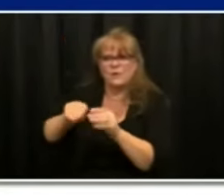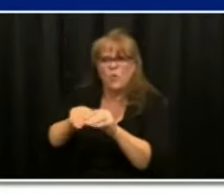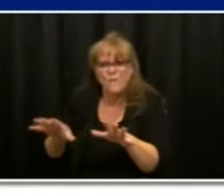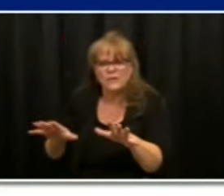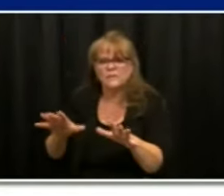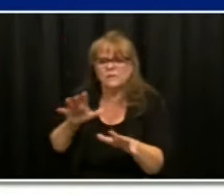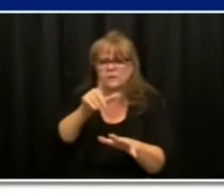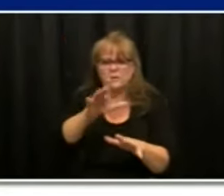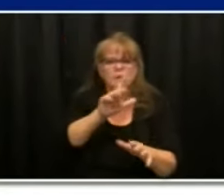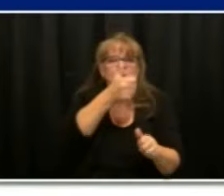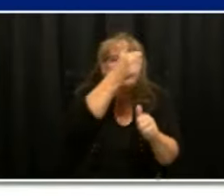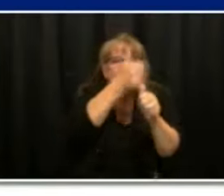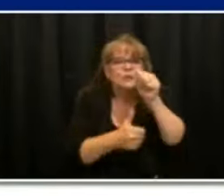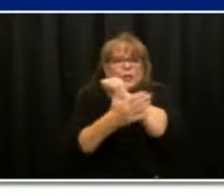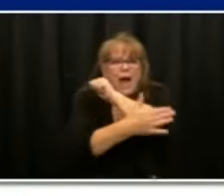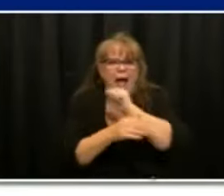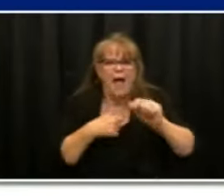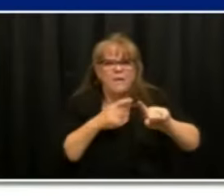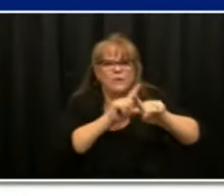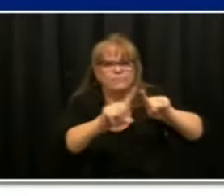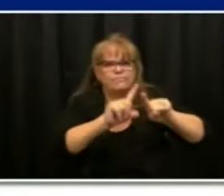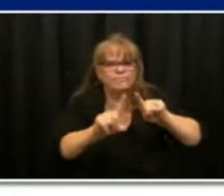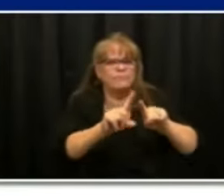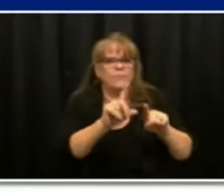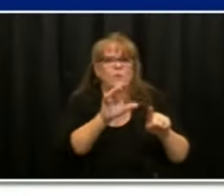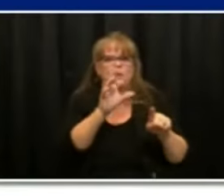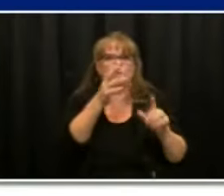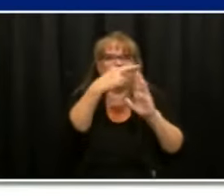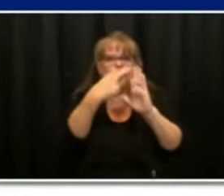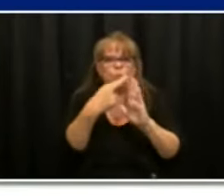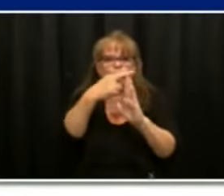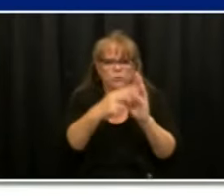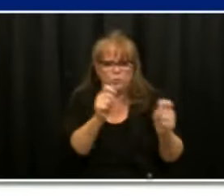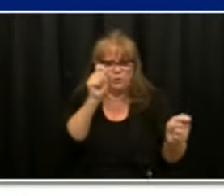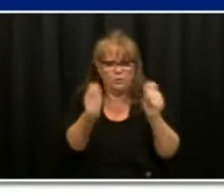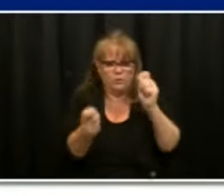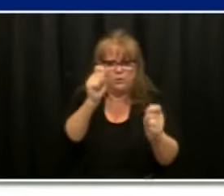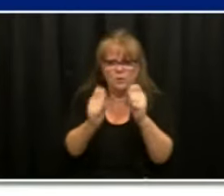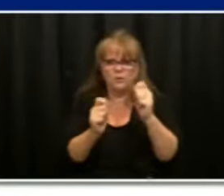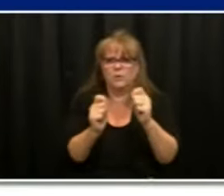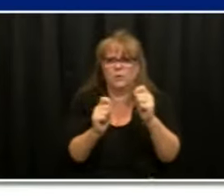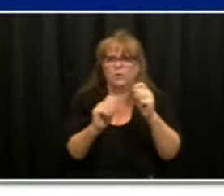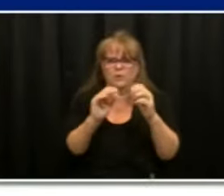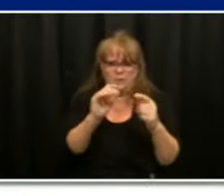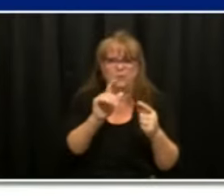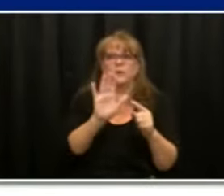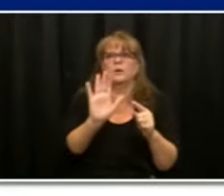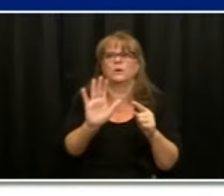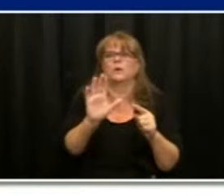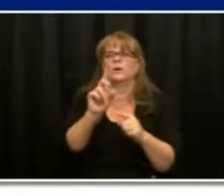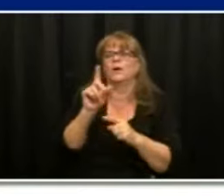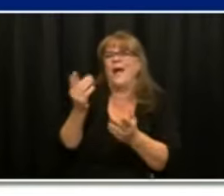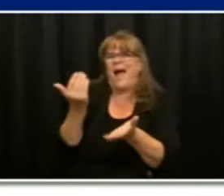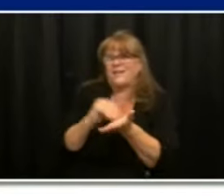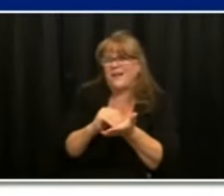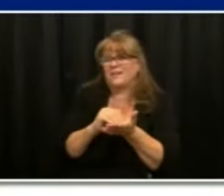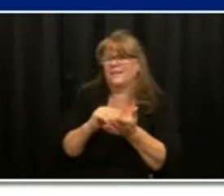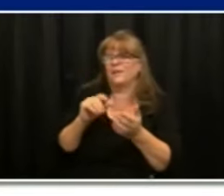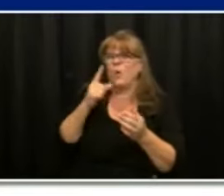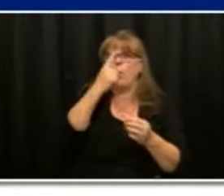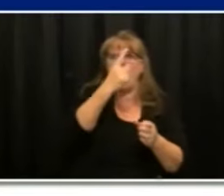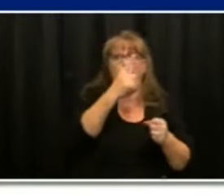is called the DIAL. It's a recognition that the level of viral transmission can look different in different